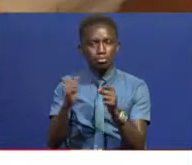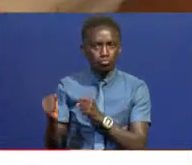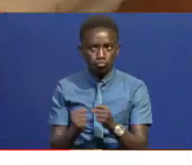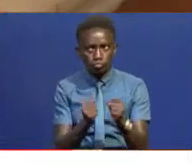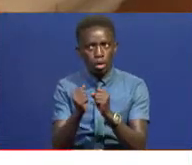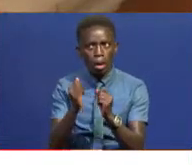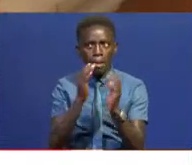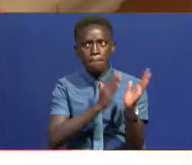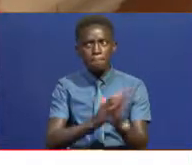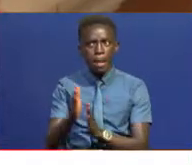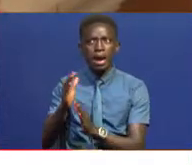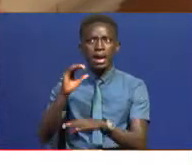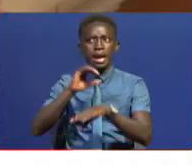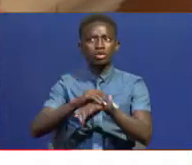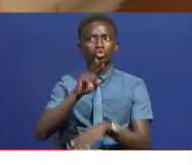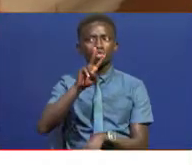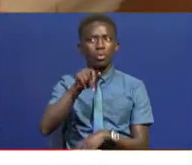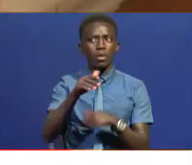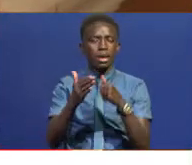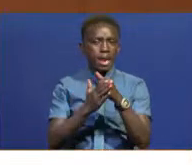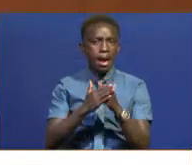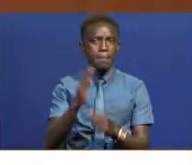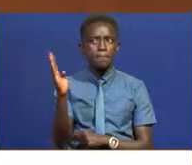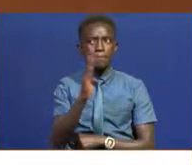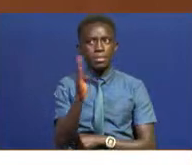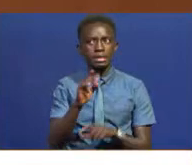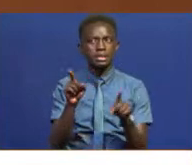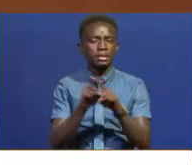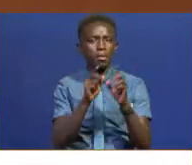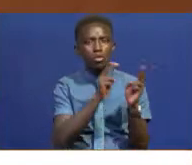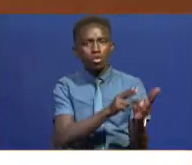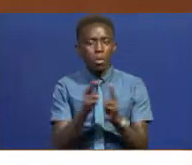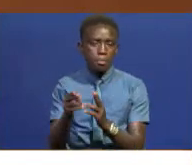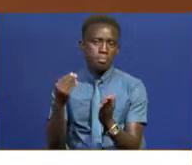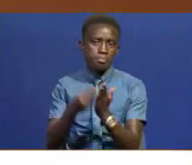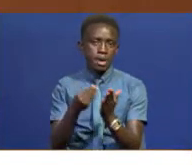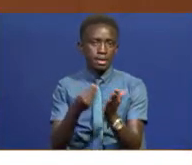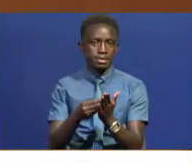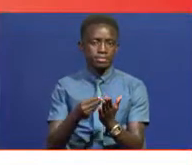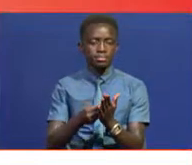2.95 billion shillings as ordinary revenue.